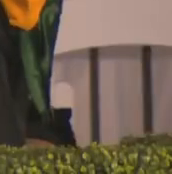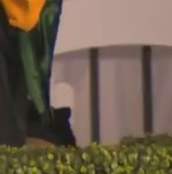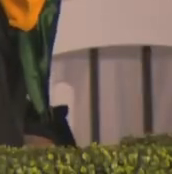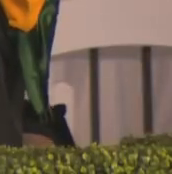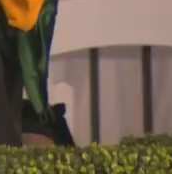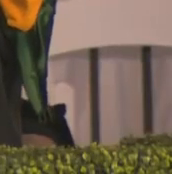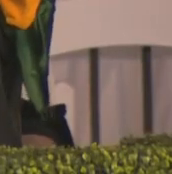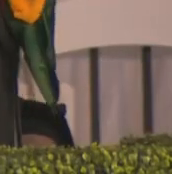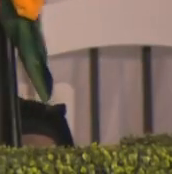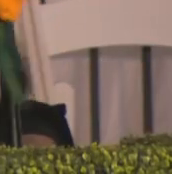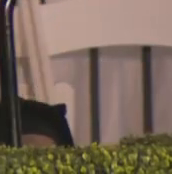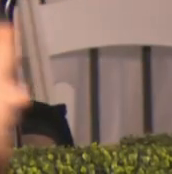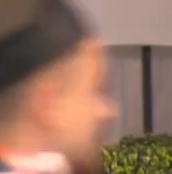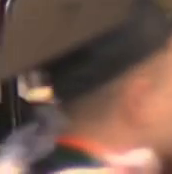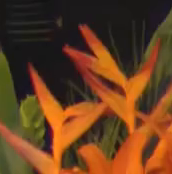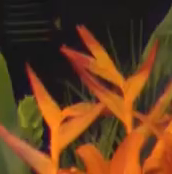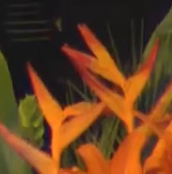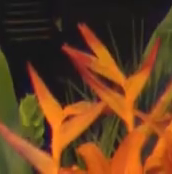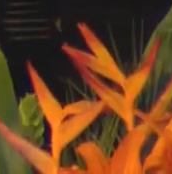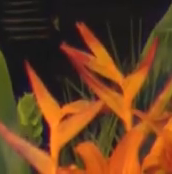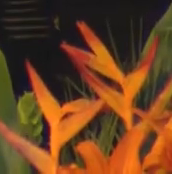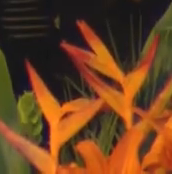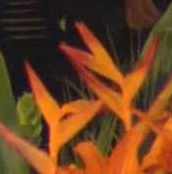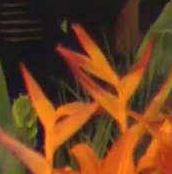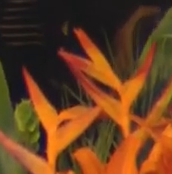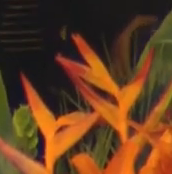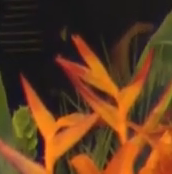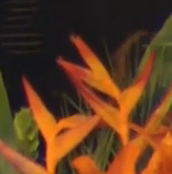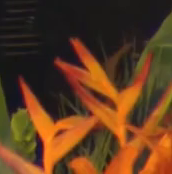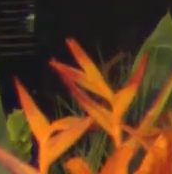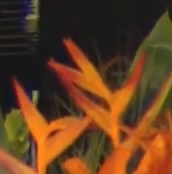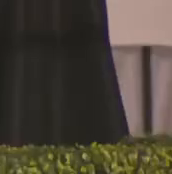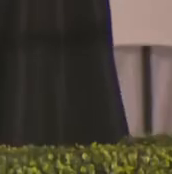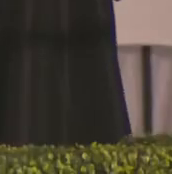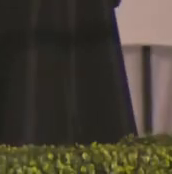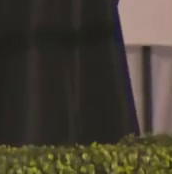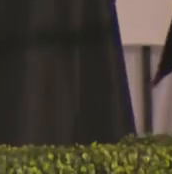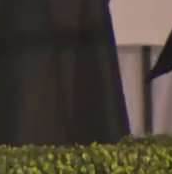Yunru Chen. Gerardo Francisco Oliveris.